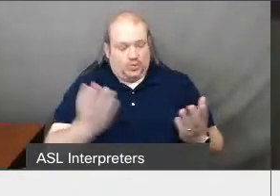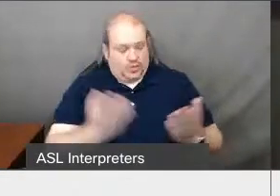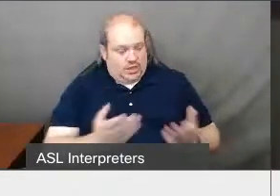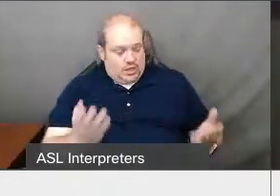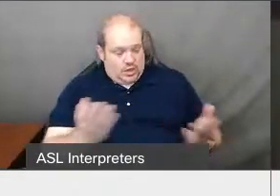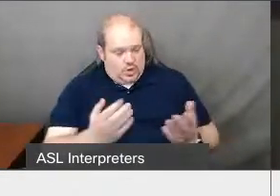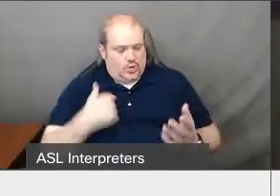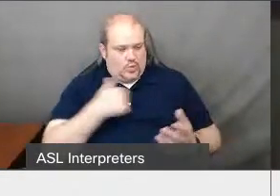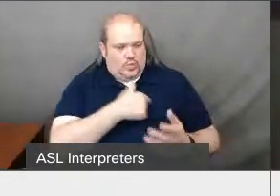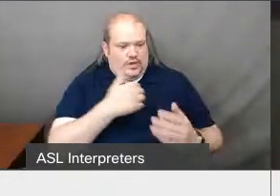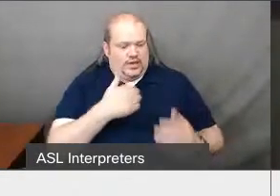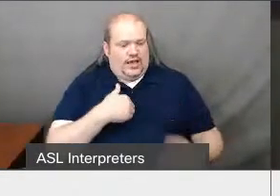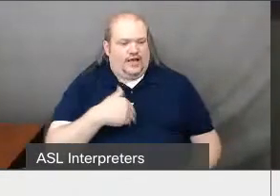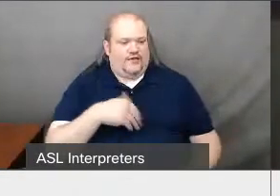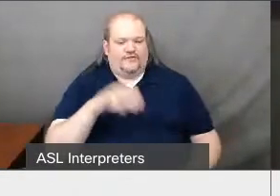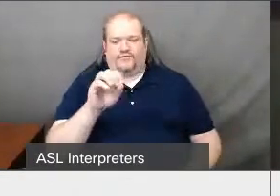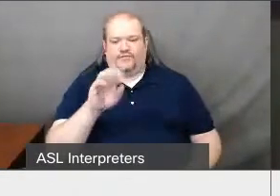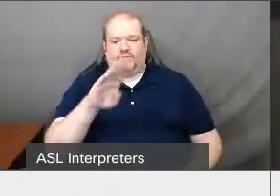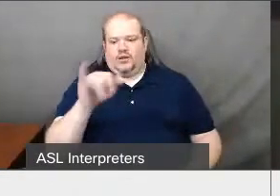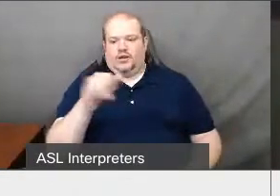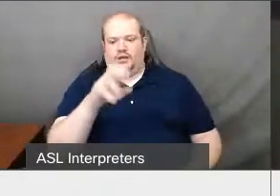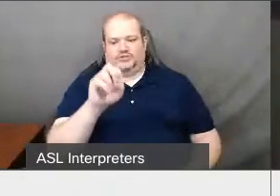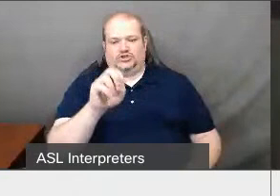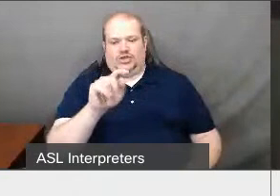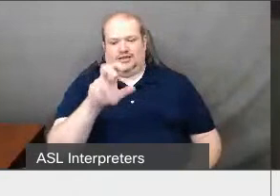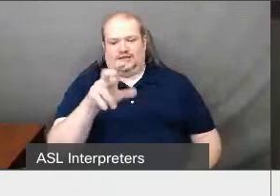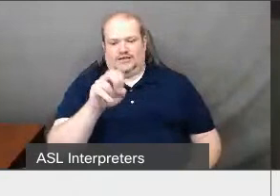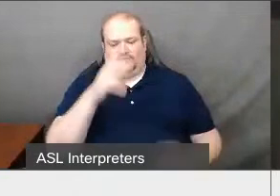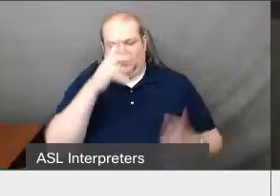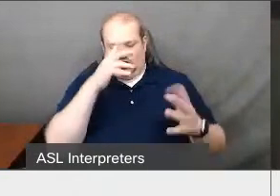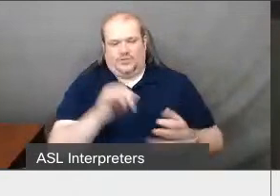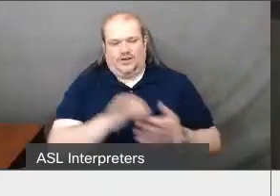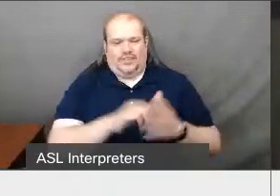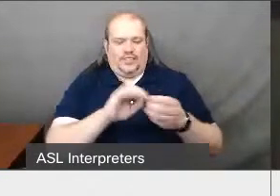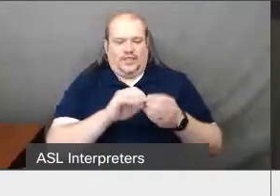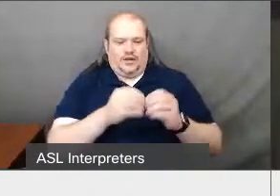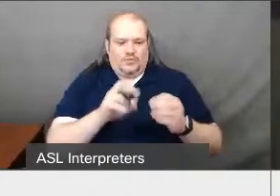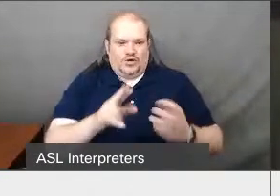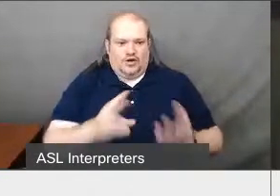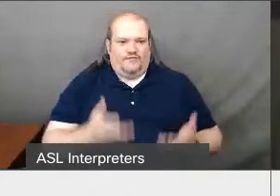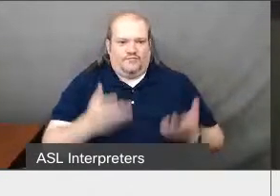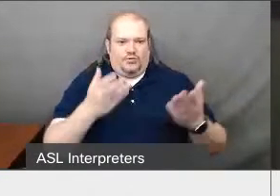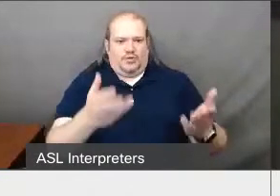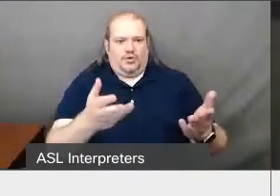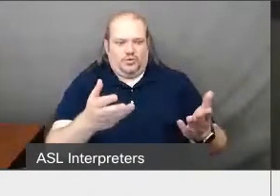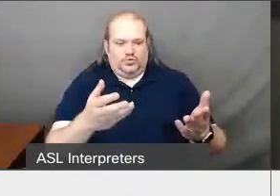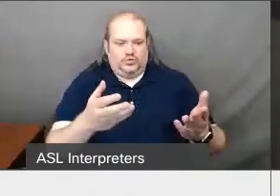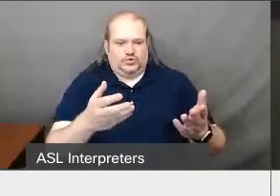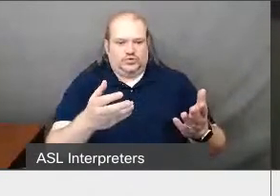have is an objective determination that the number of proposed